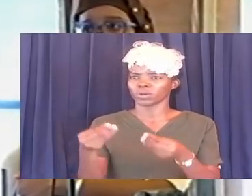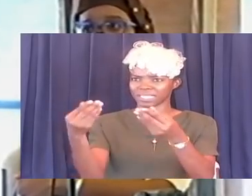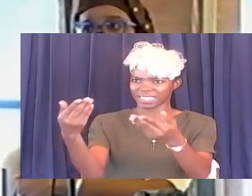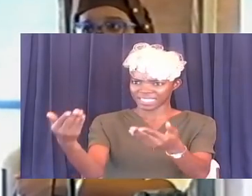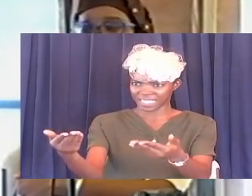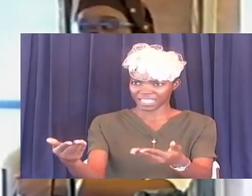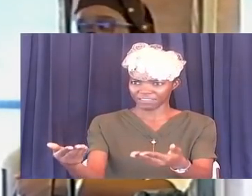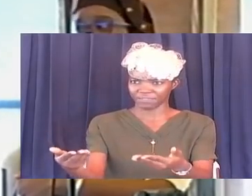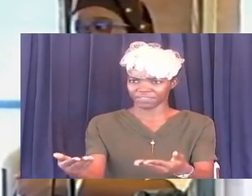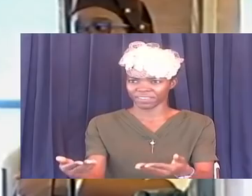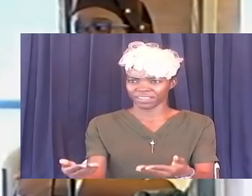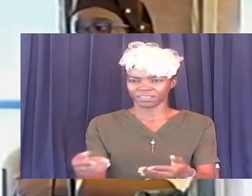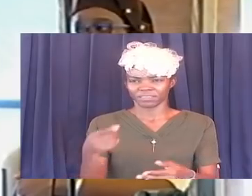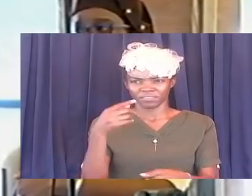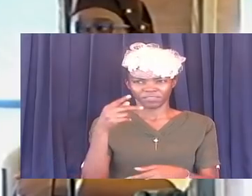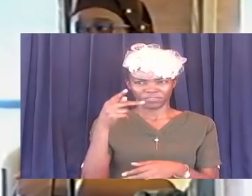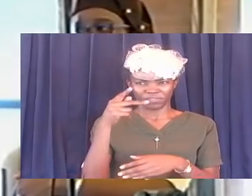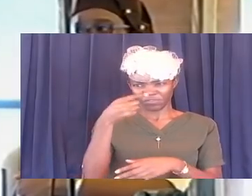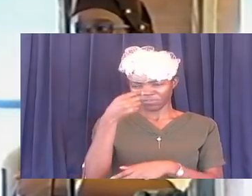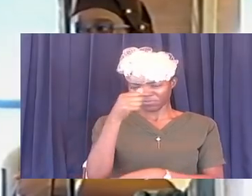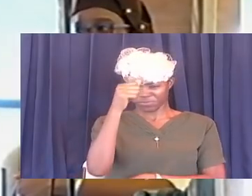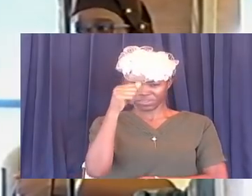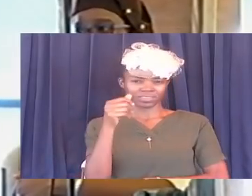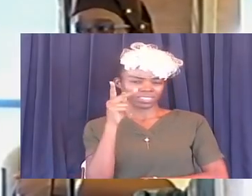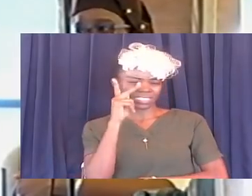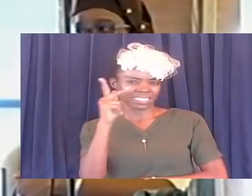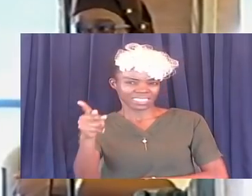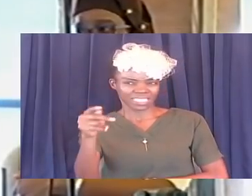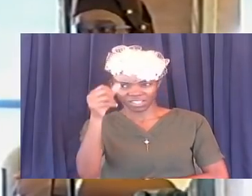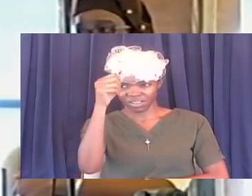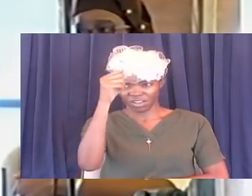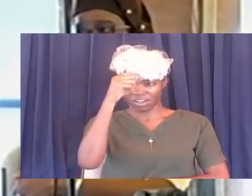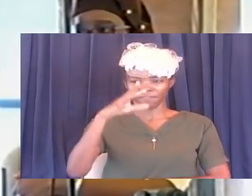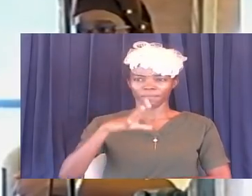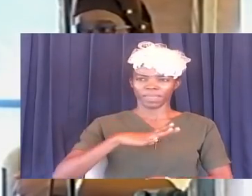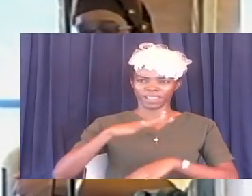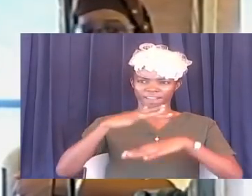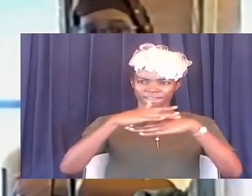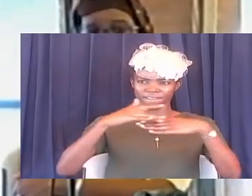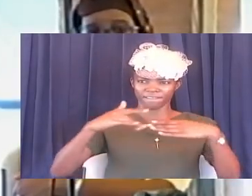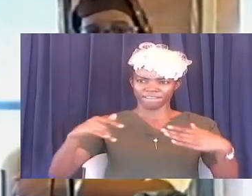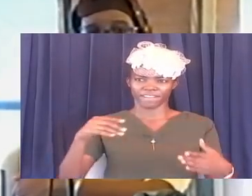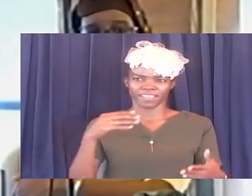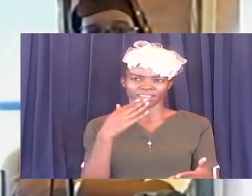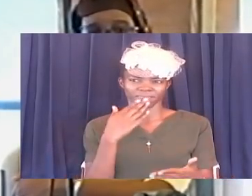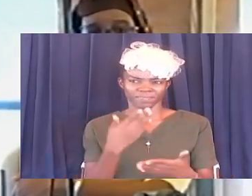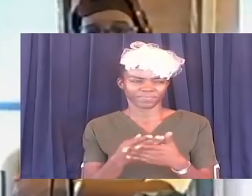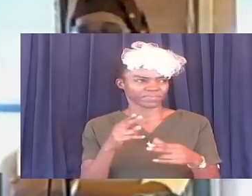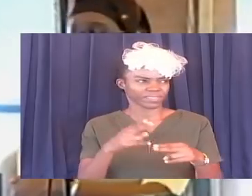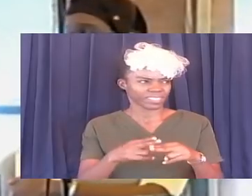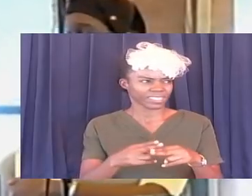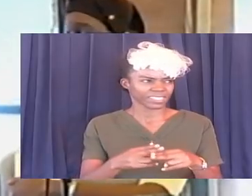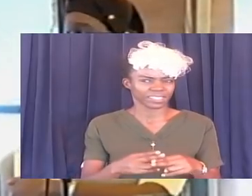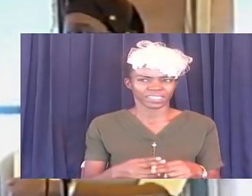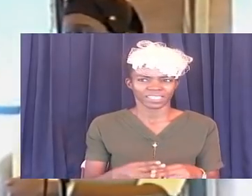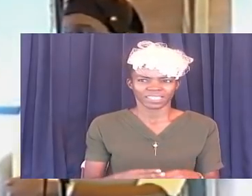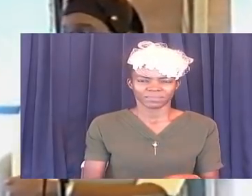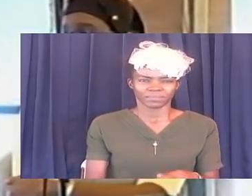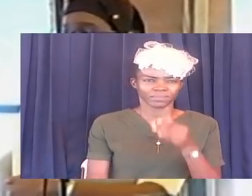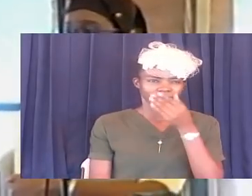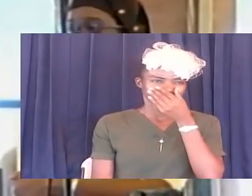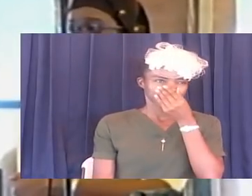vain repetition. And when they're fasting, they fast with a sad countenance.